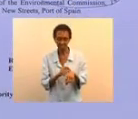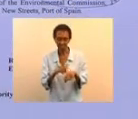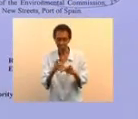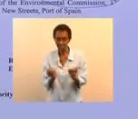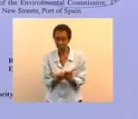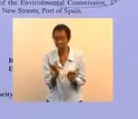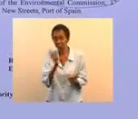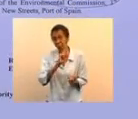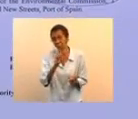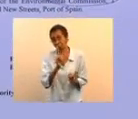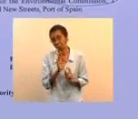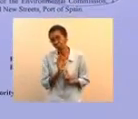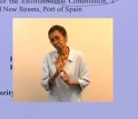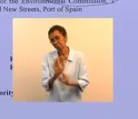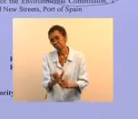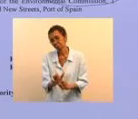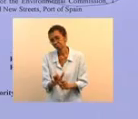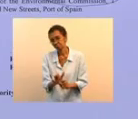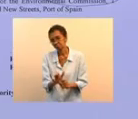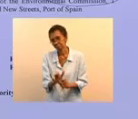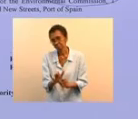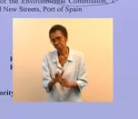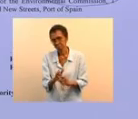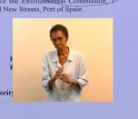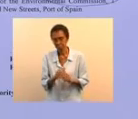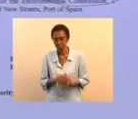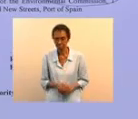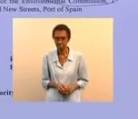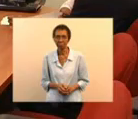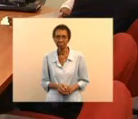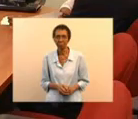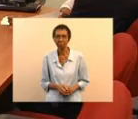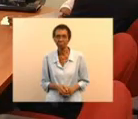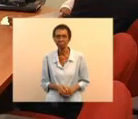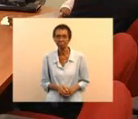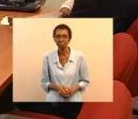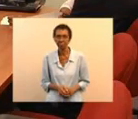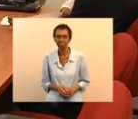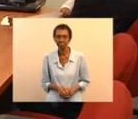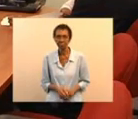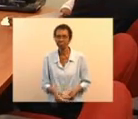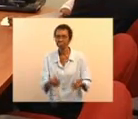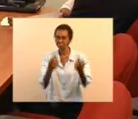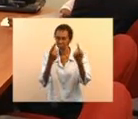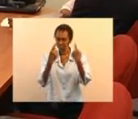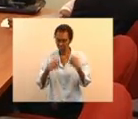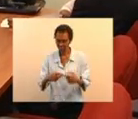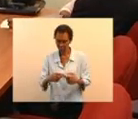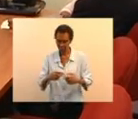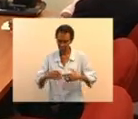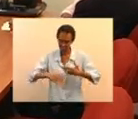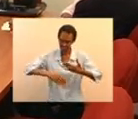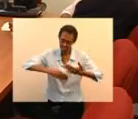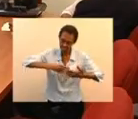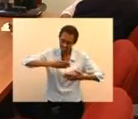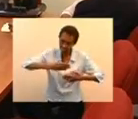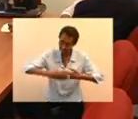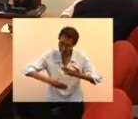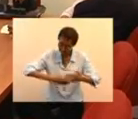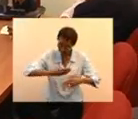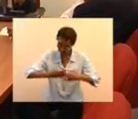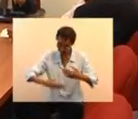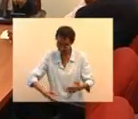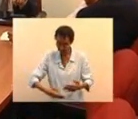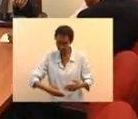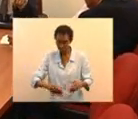date, time, and location of the mediation session. At each mediation session, the parties and the